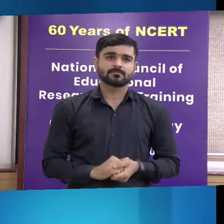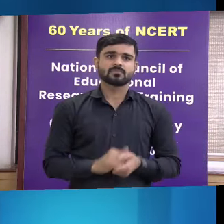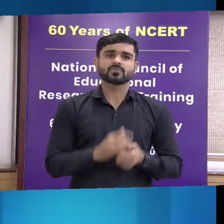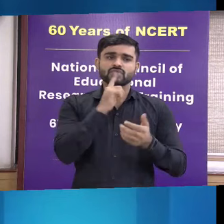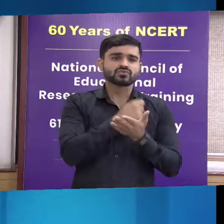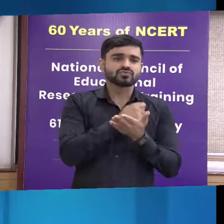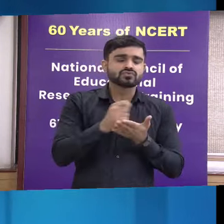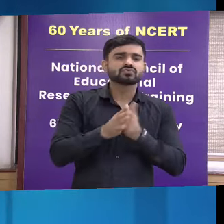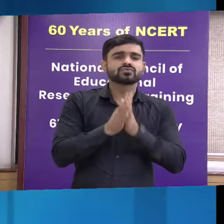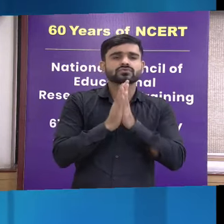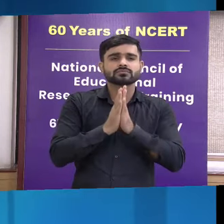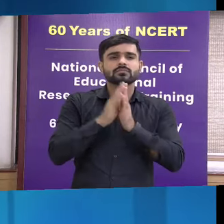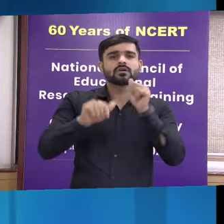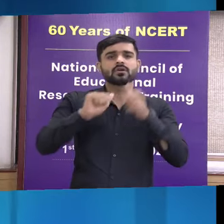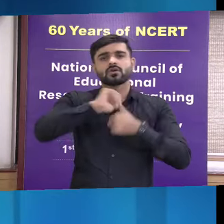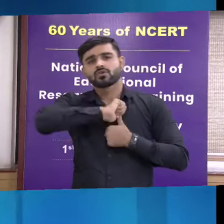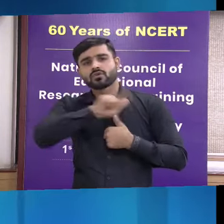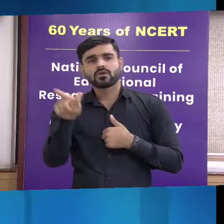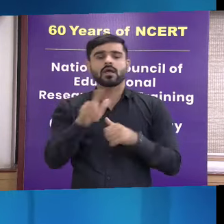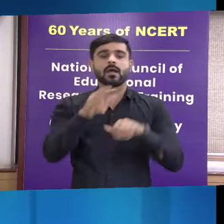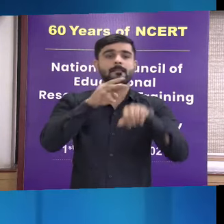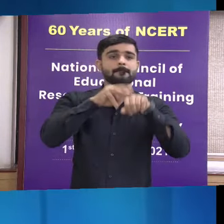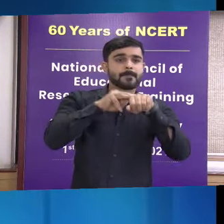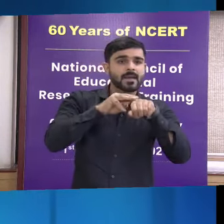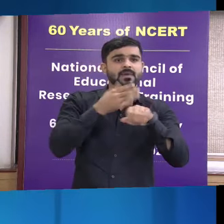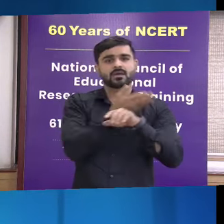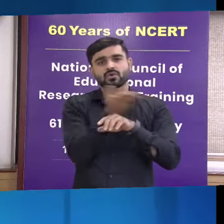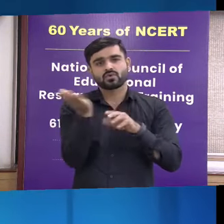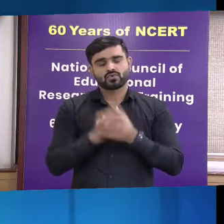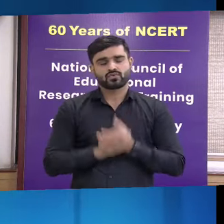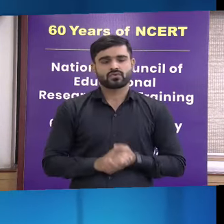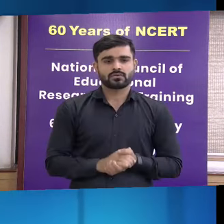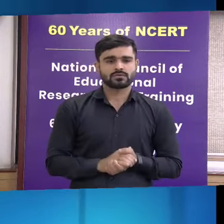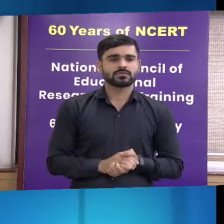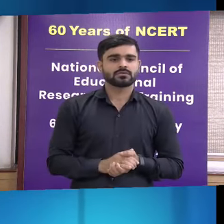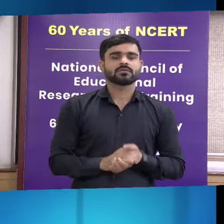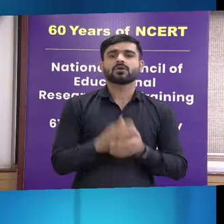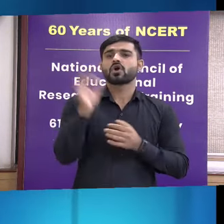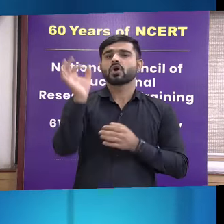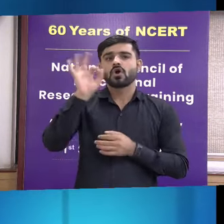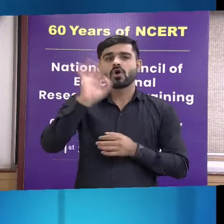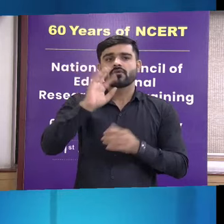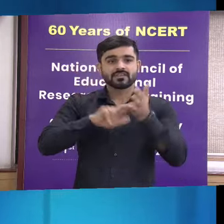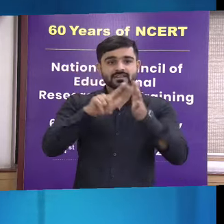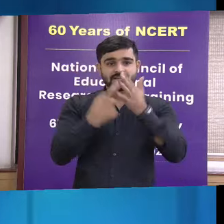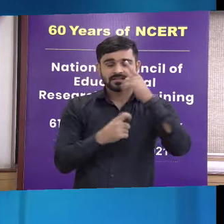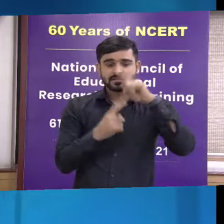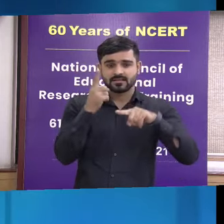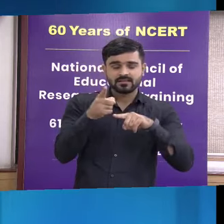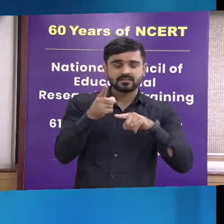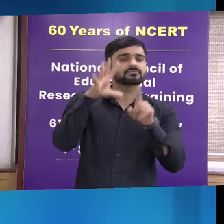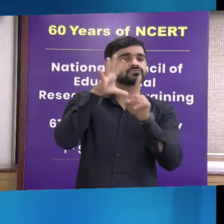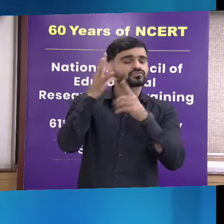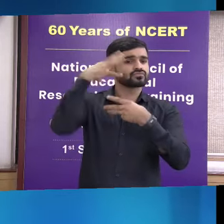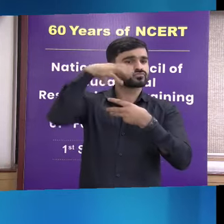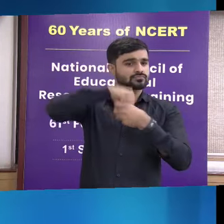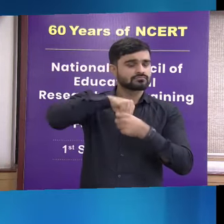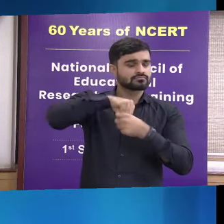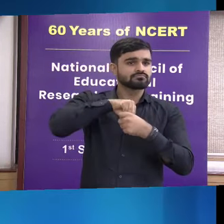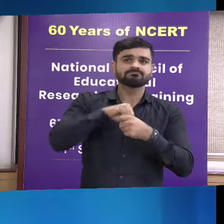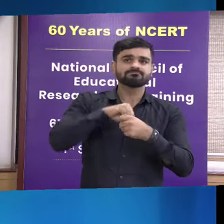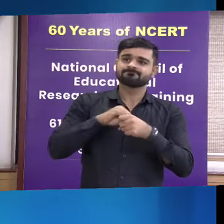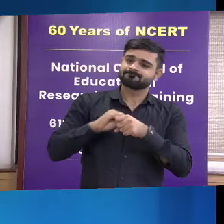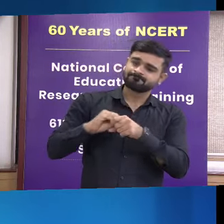earnestly request that every member, every of this NCERT fraternity be keenly